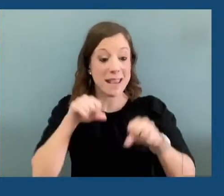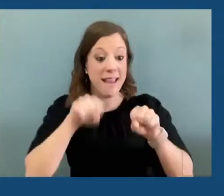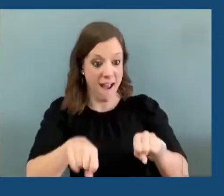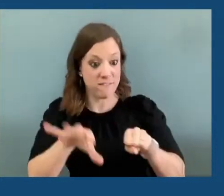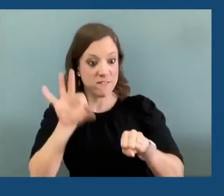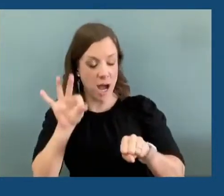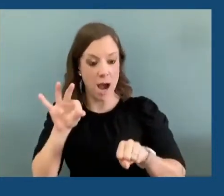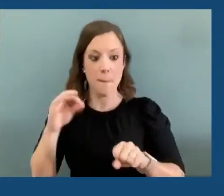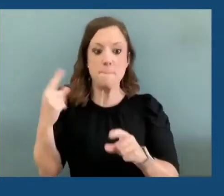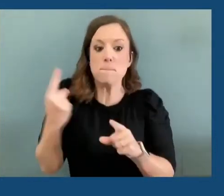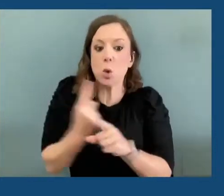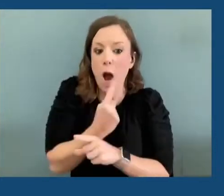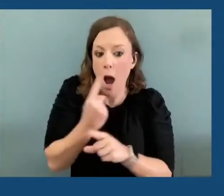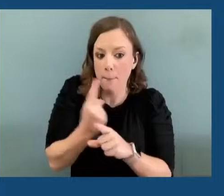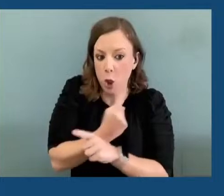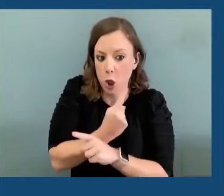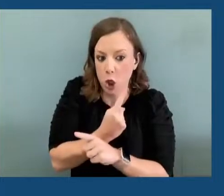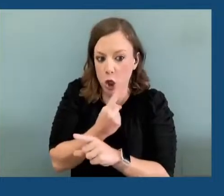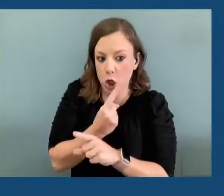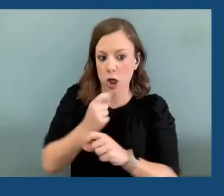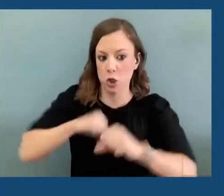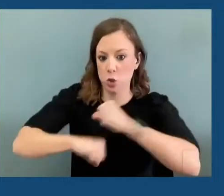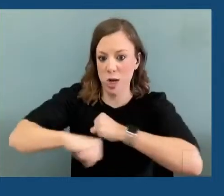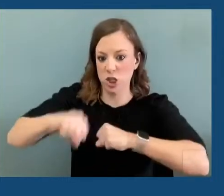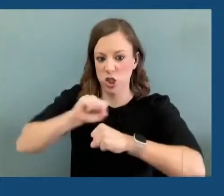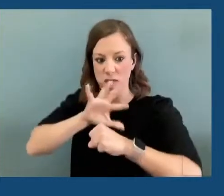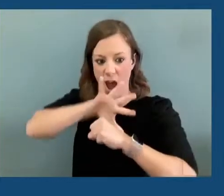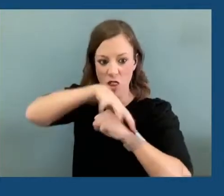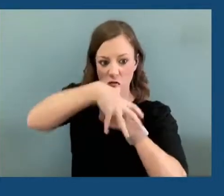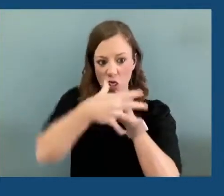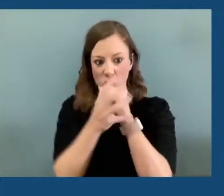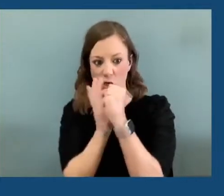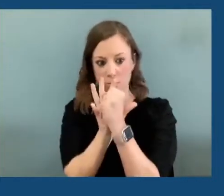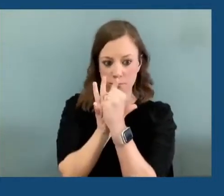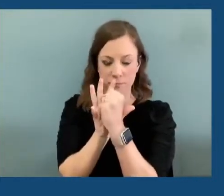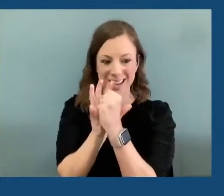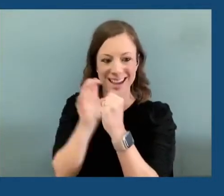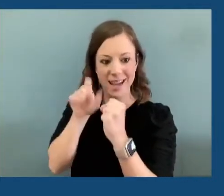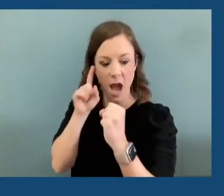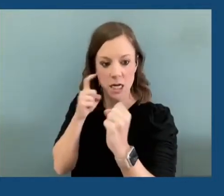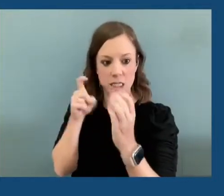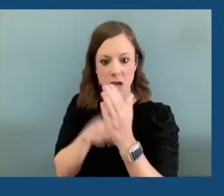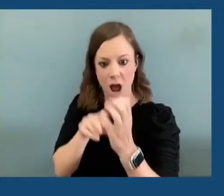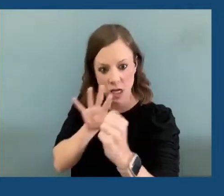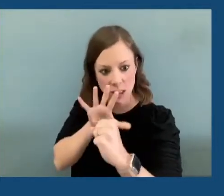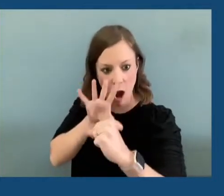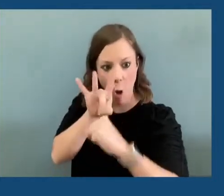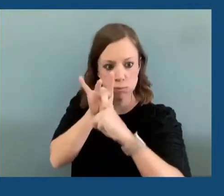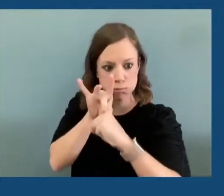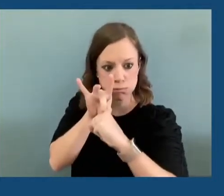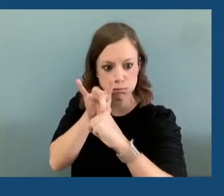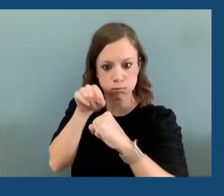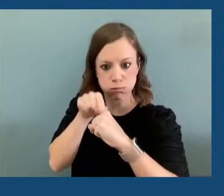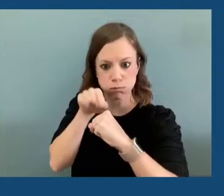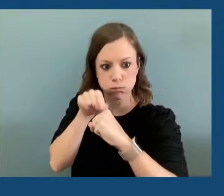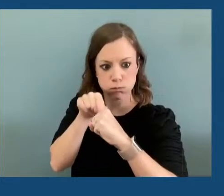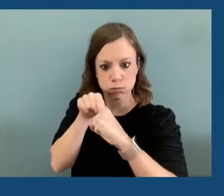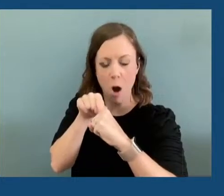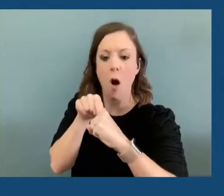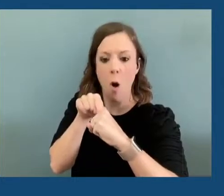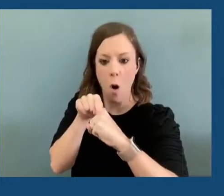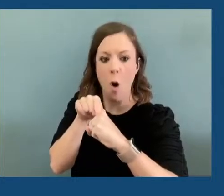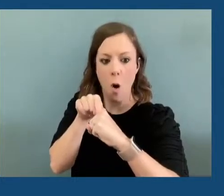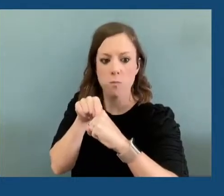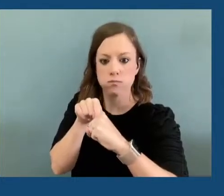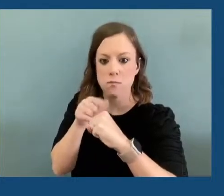hug the PFAS molecule, it could potentially detect it in very low concentrations, much cheaper and faster than current